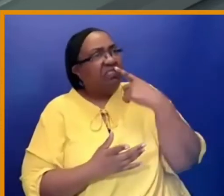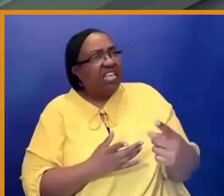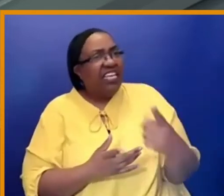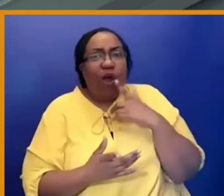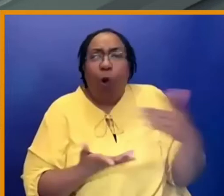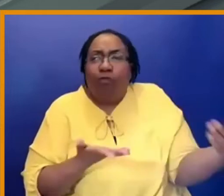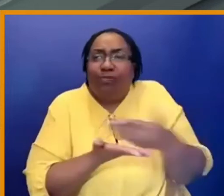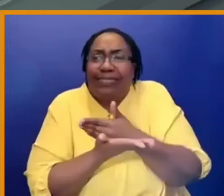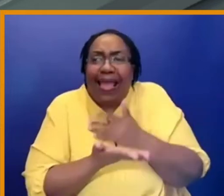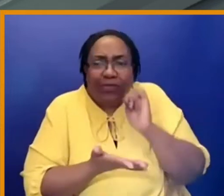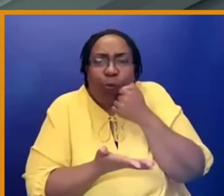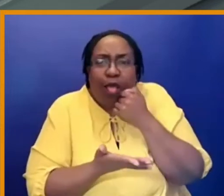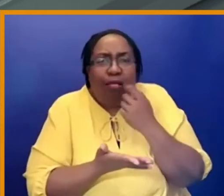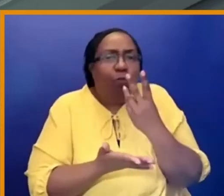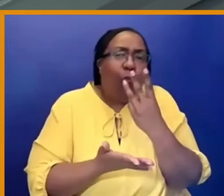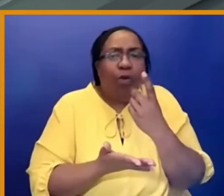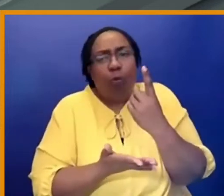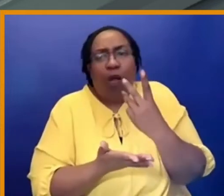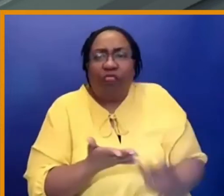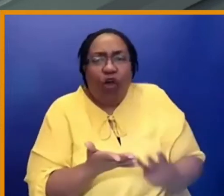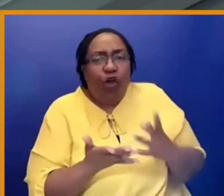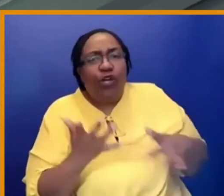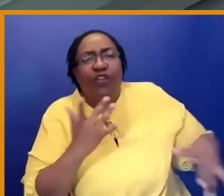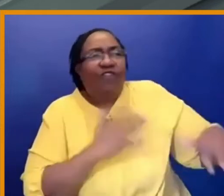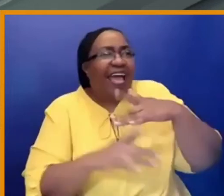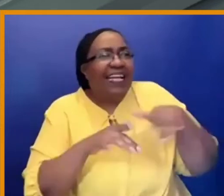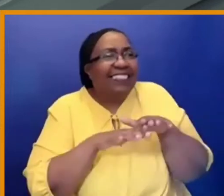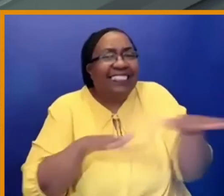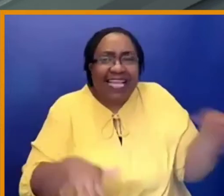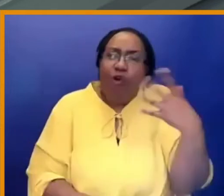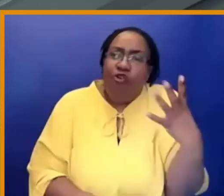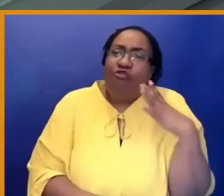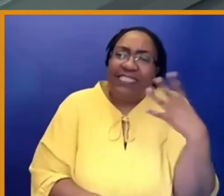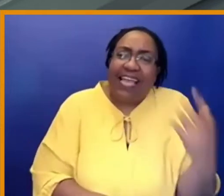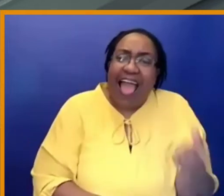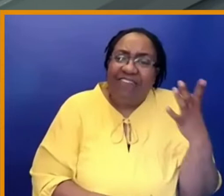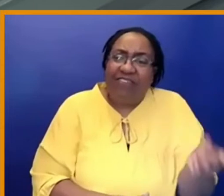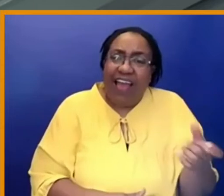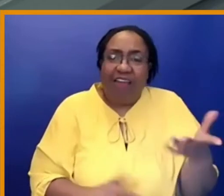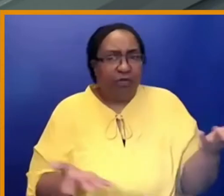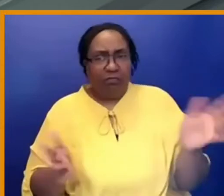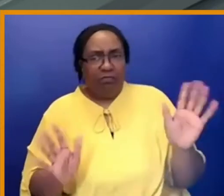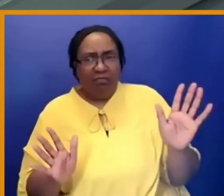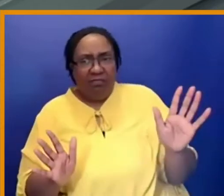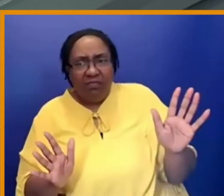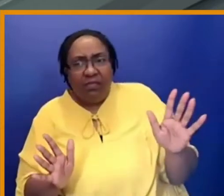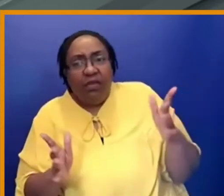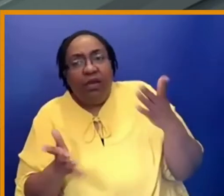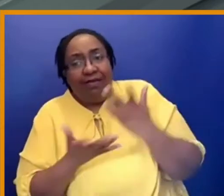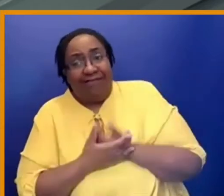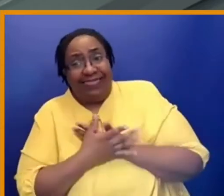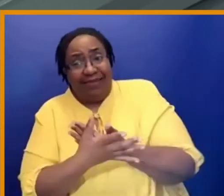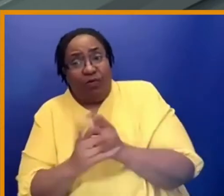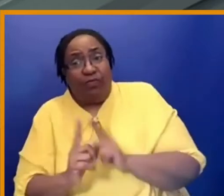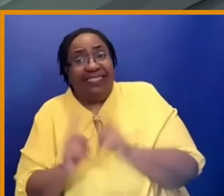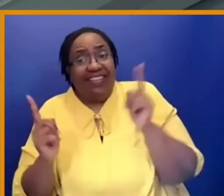there. It says it's already protected 28% of land and sea. The Liberal Democrats would do differently. We know we need to complete the protected